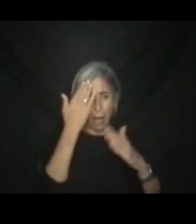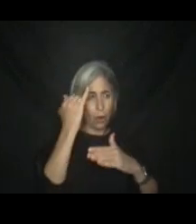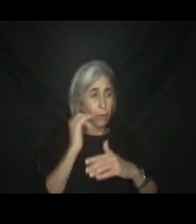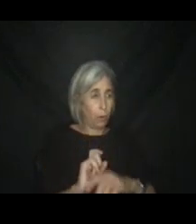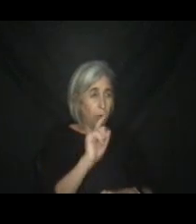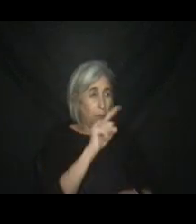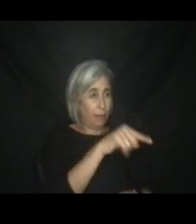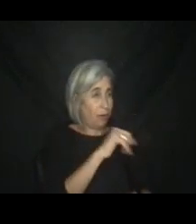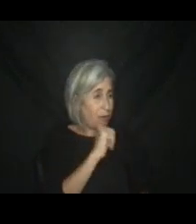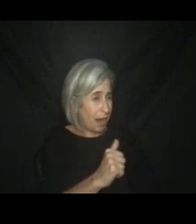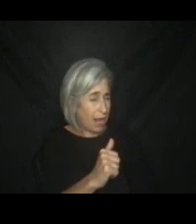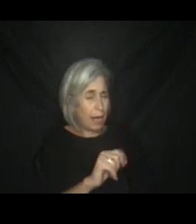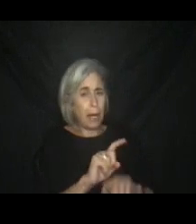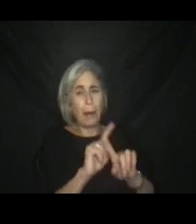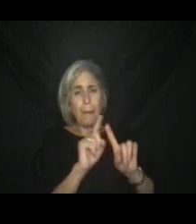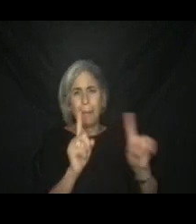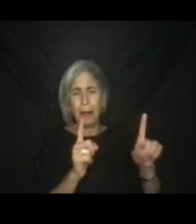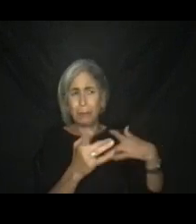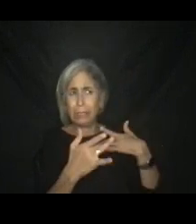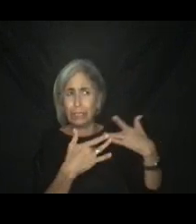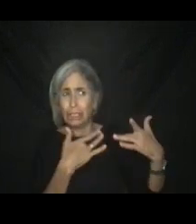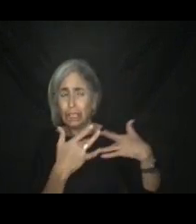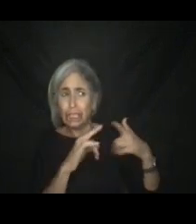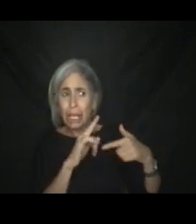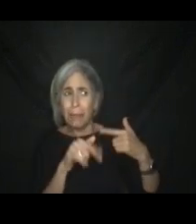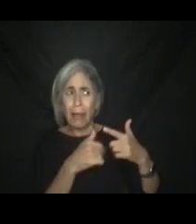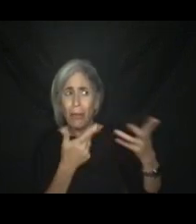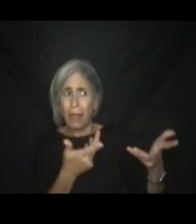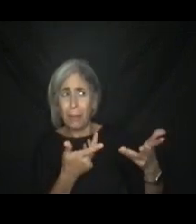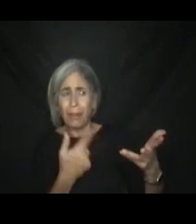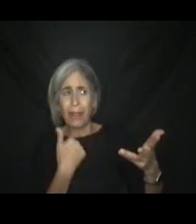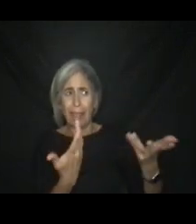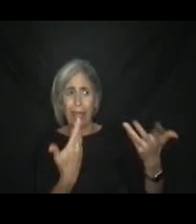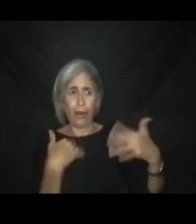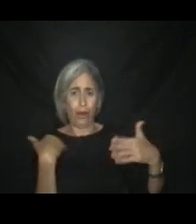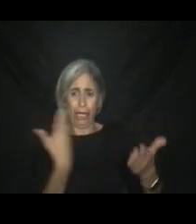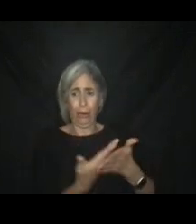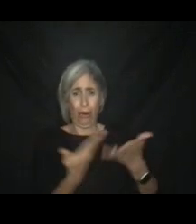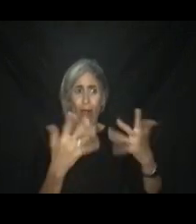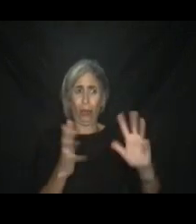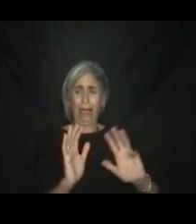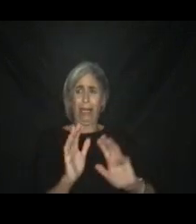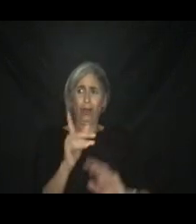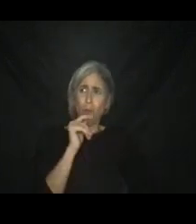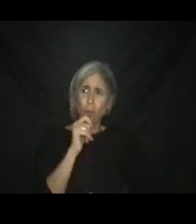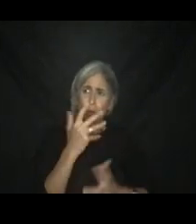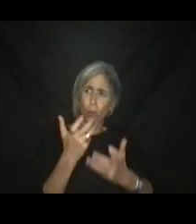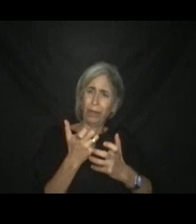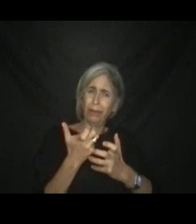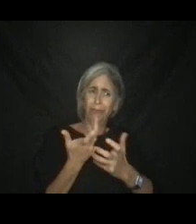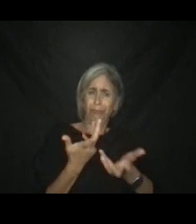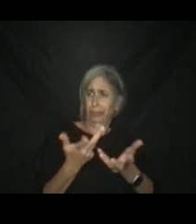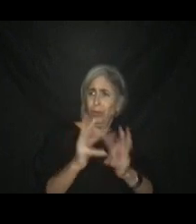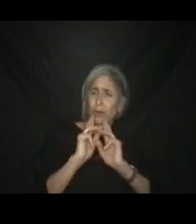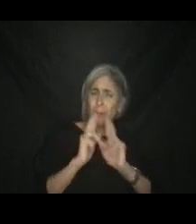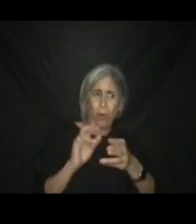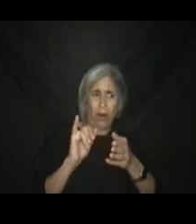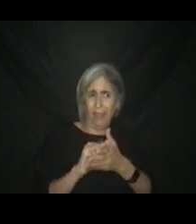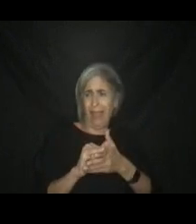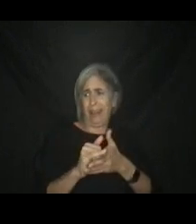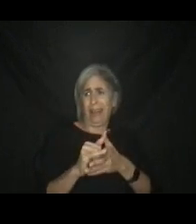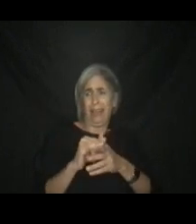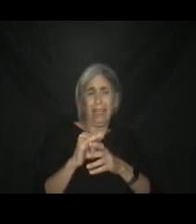but concerns about them starting to posture themselves as they're already here. Who would we go to report things like that, just in